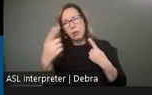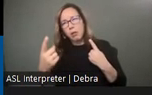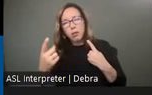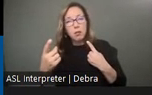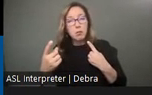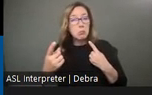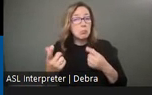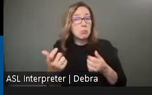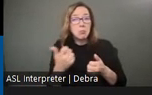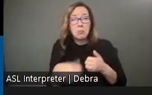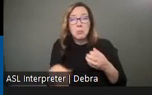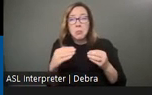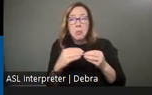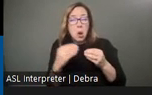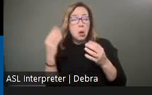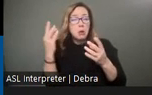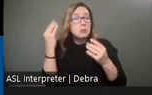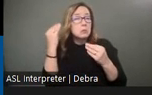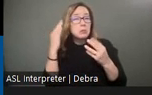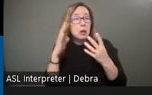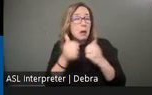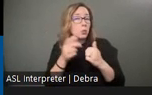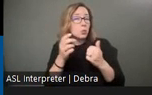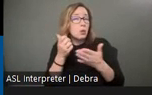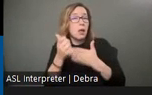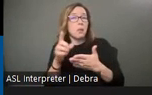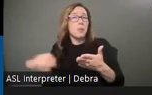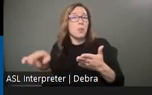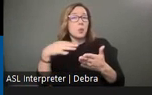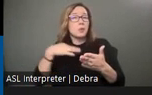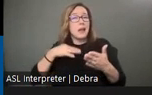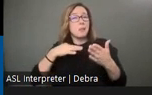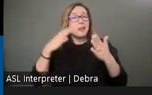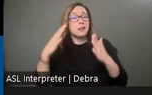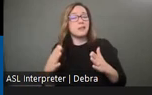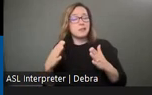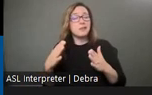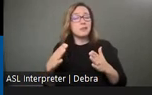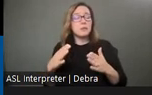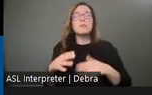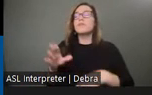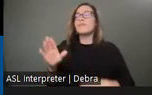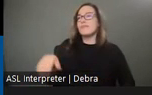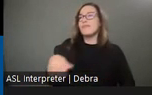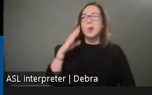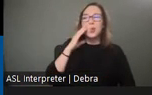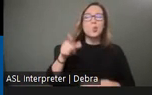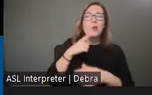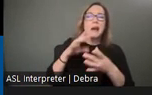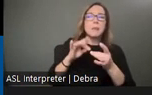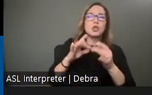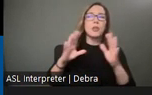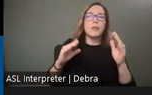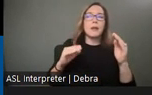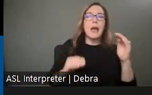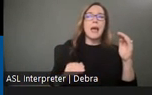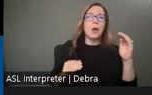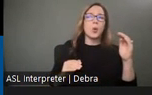any more thought given to assist these applicants? I know you mentioned the equity efforts, so.